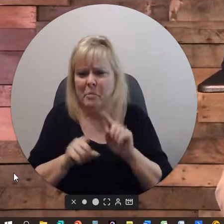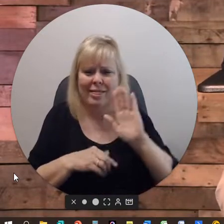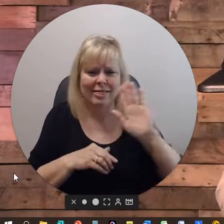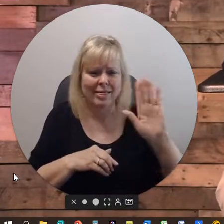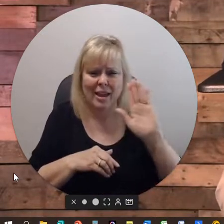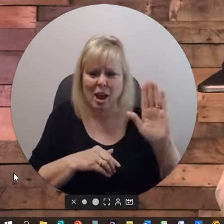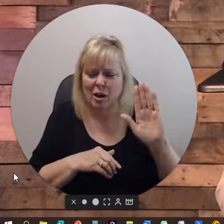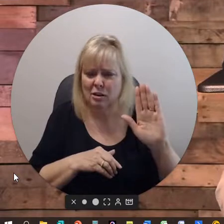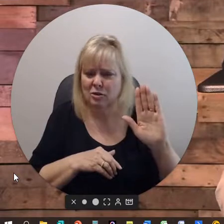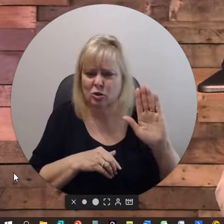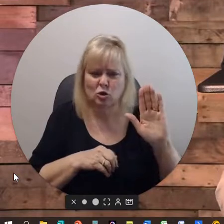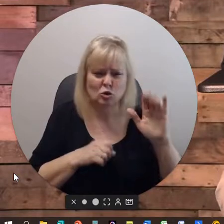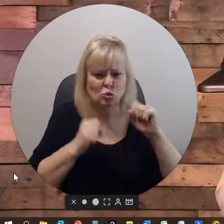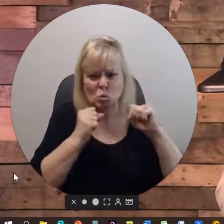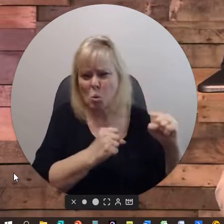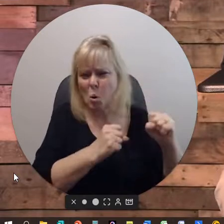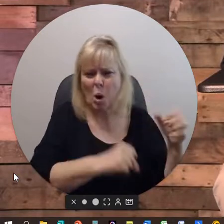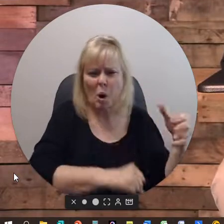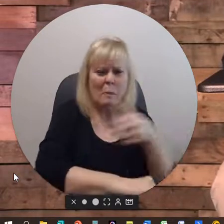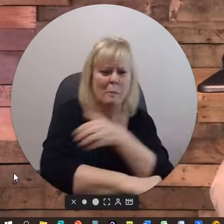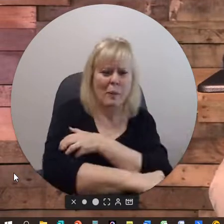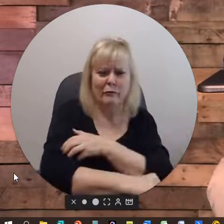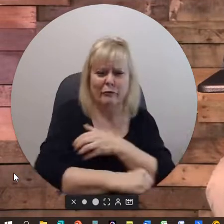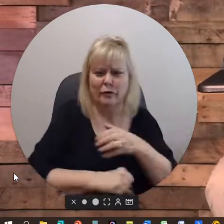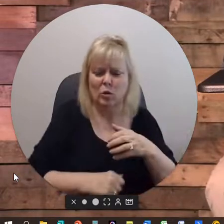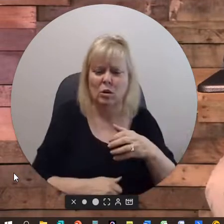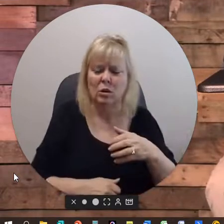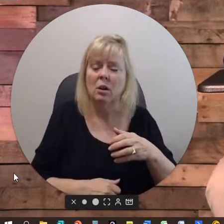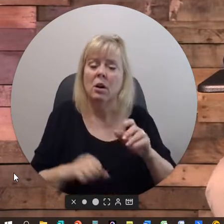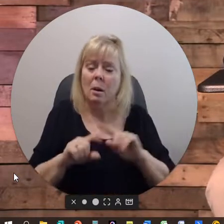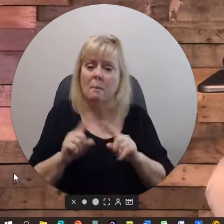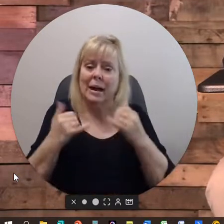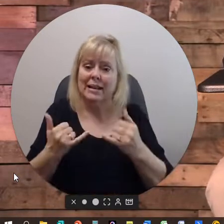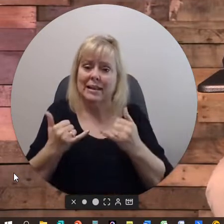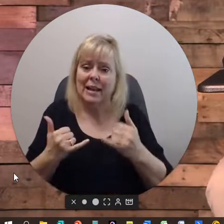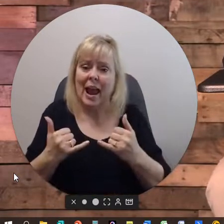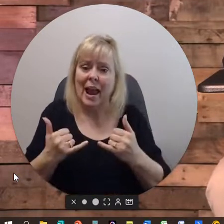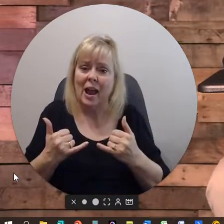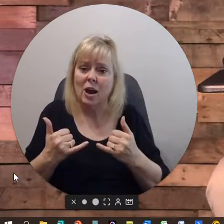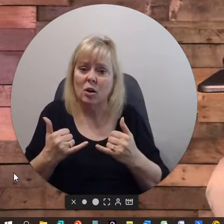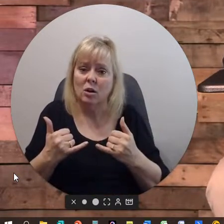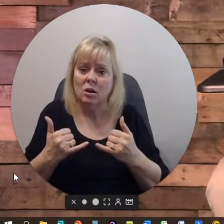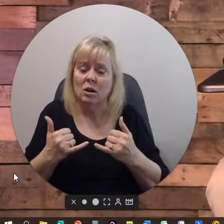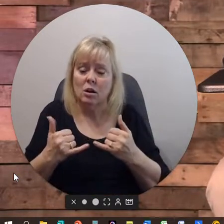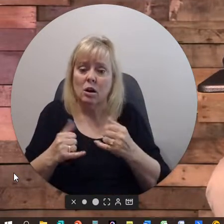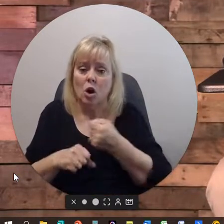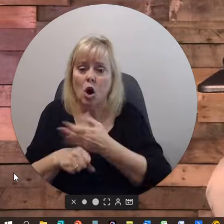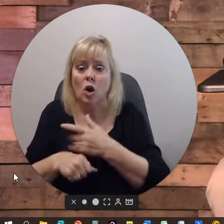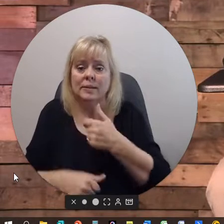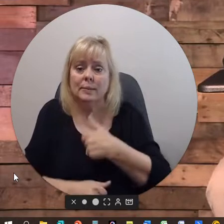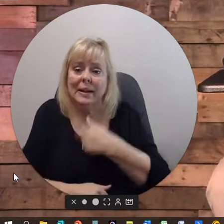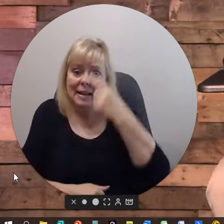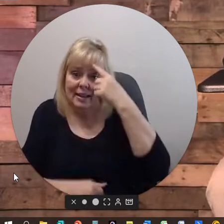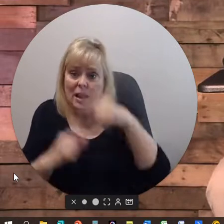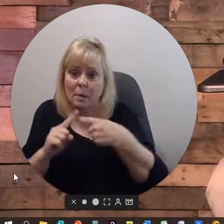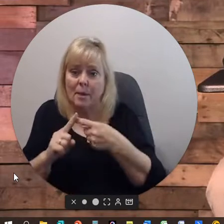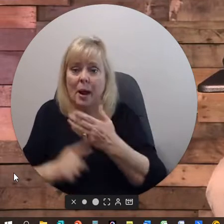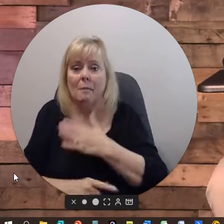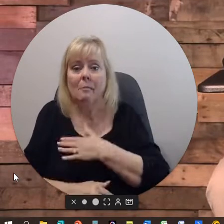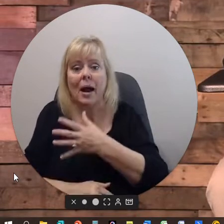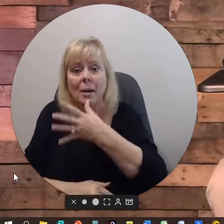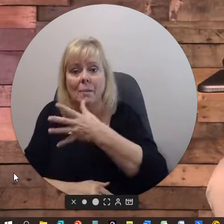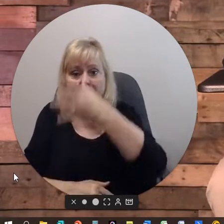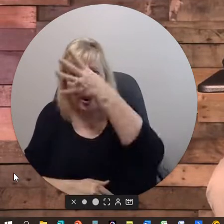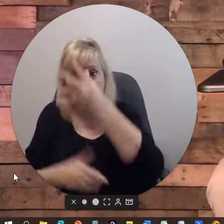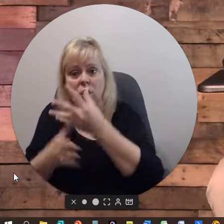have resurfaced a lot of hard emotions in me. Mom's loss to cancer